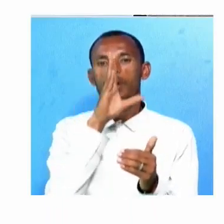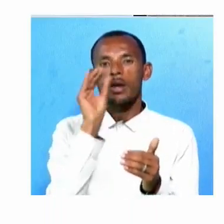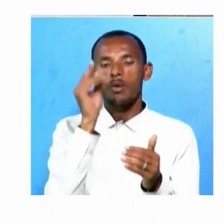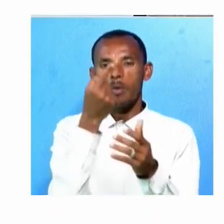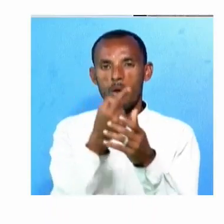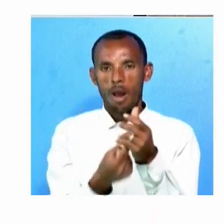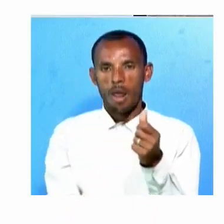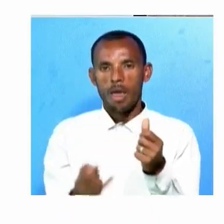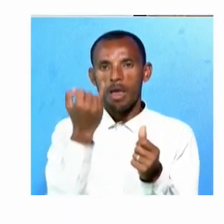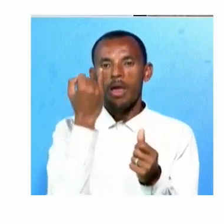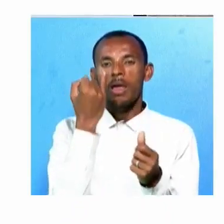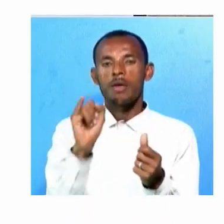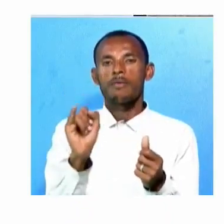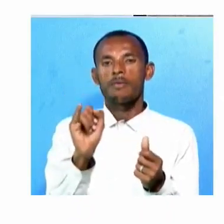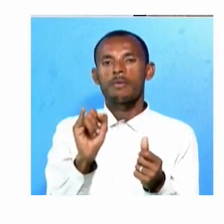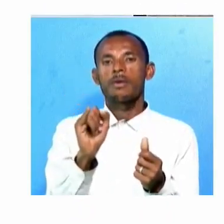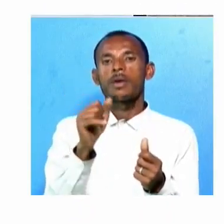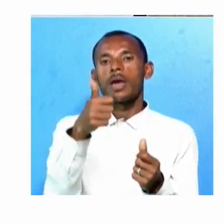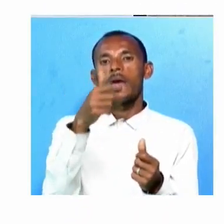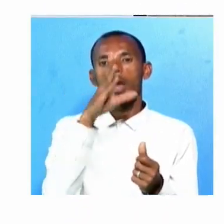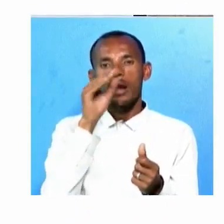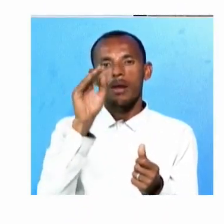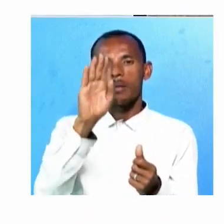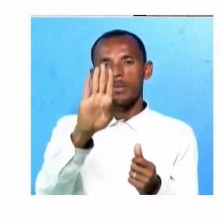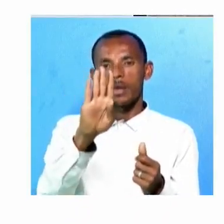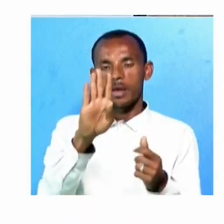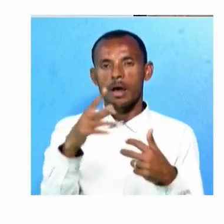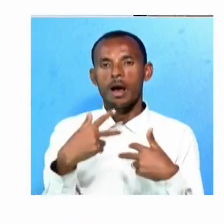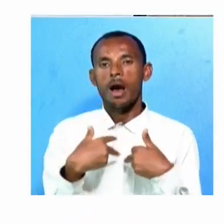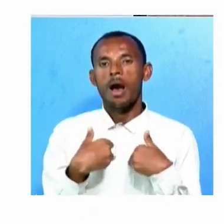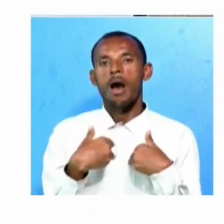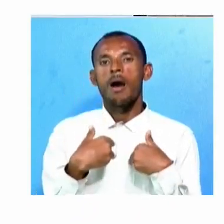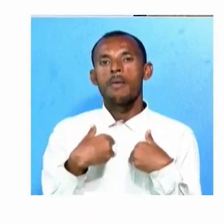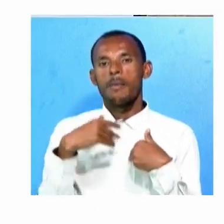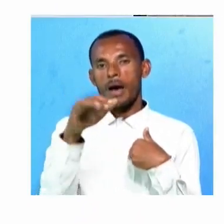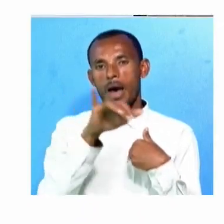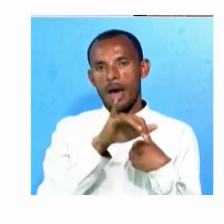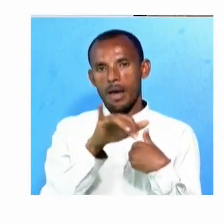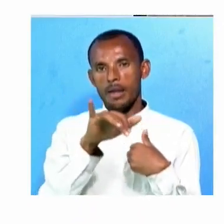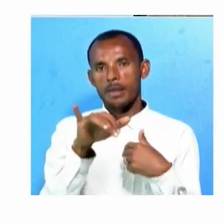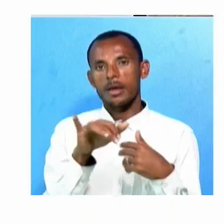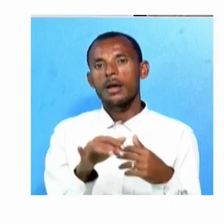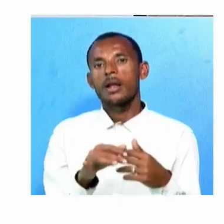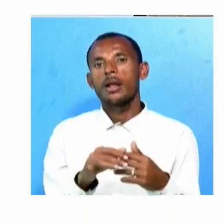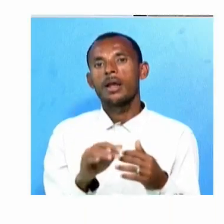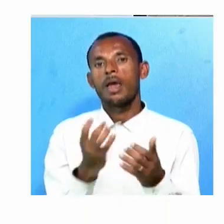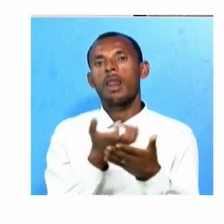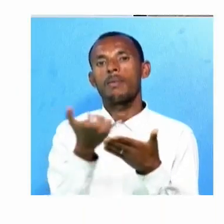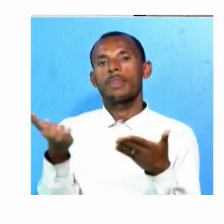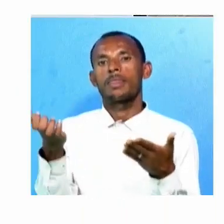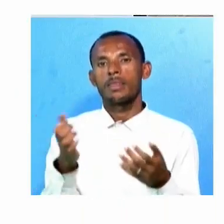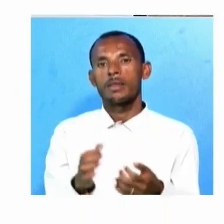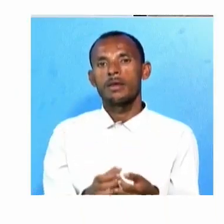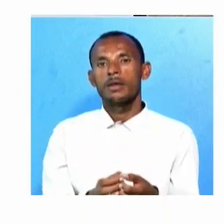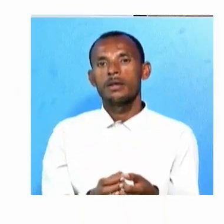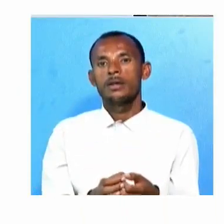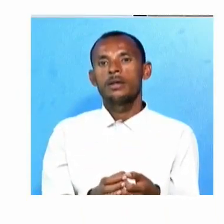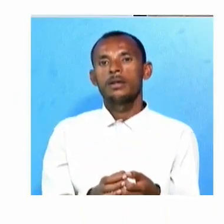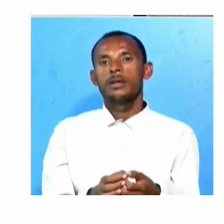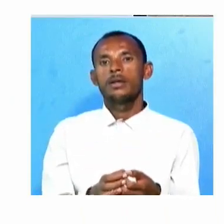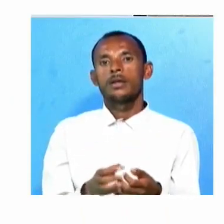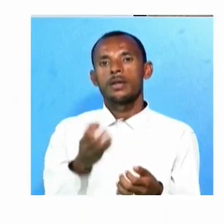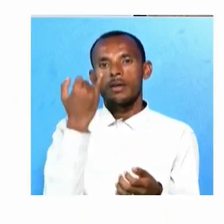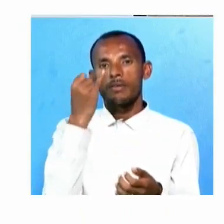if A and B have identical elements. This is true. If and only